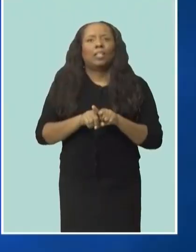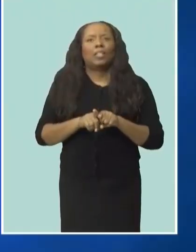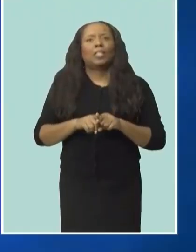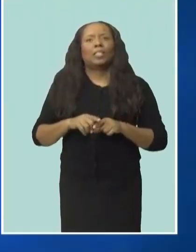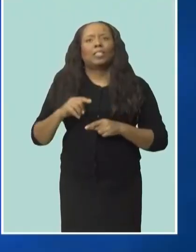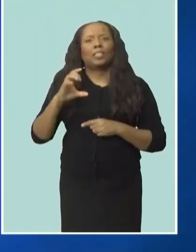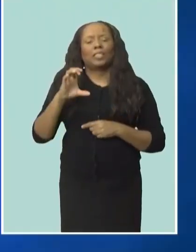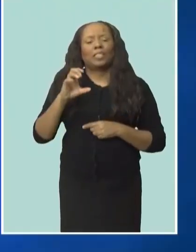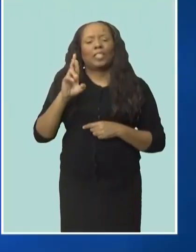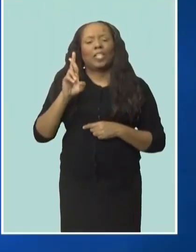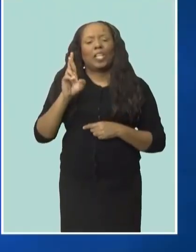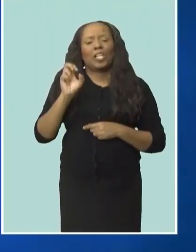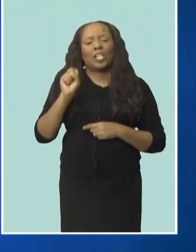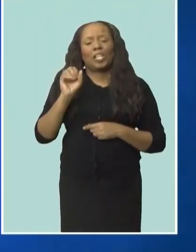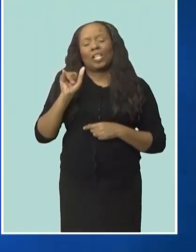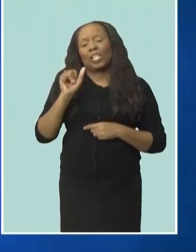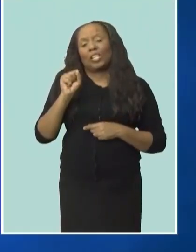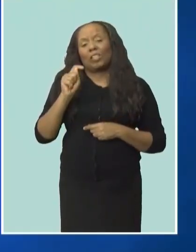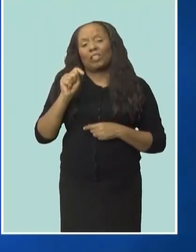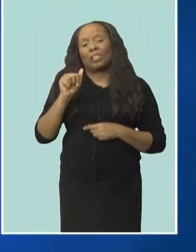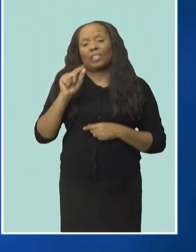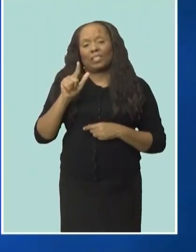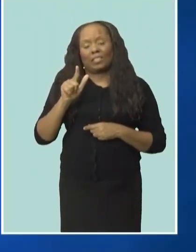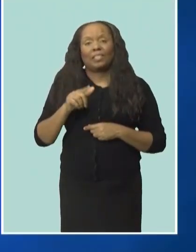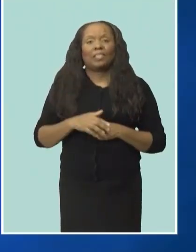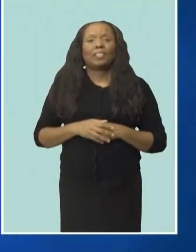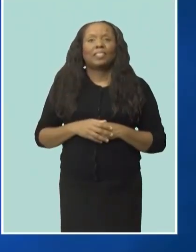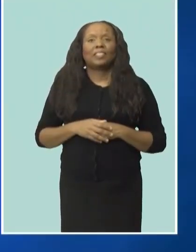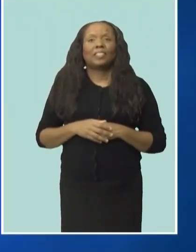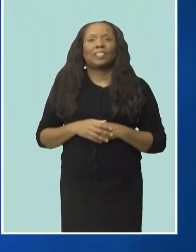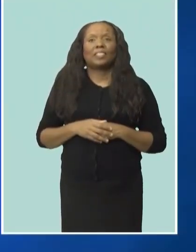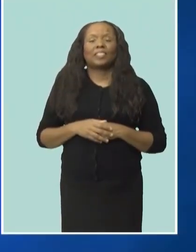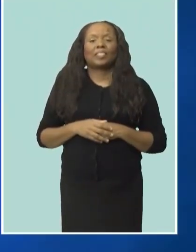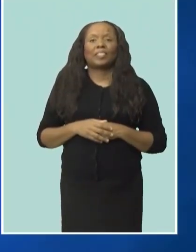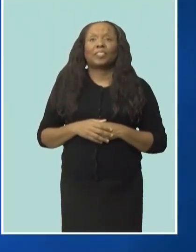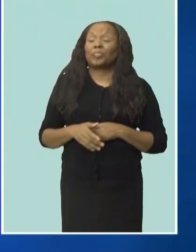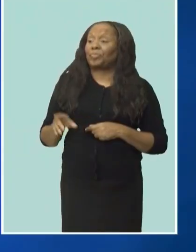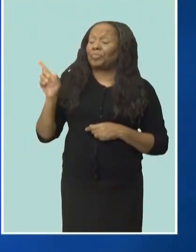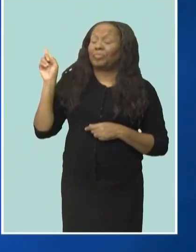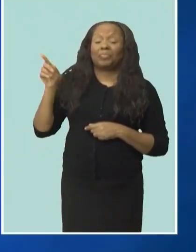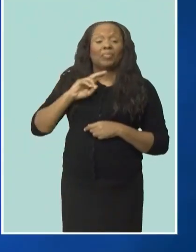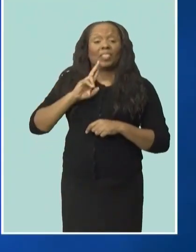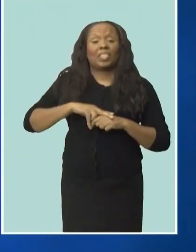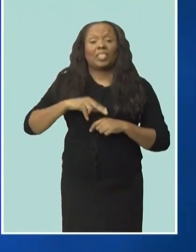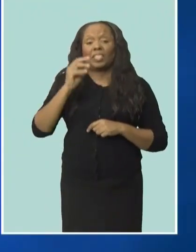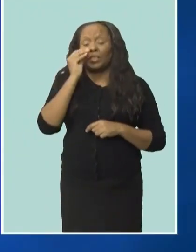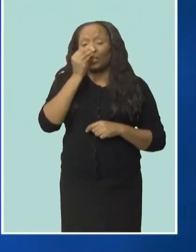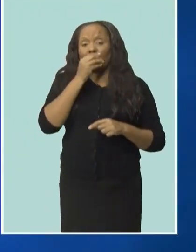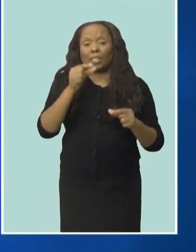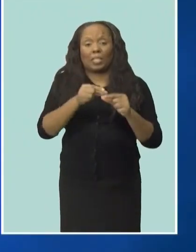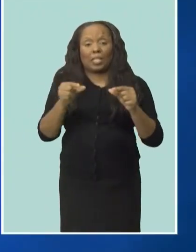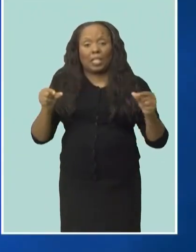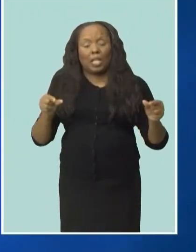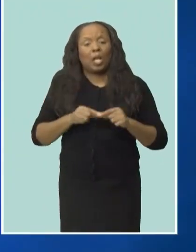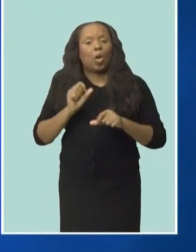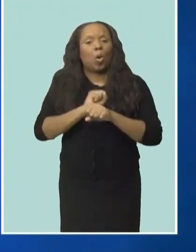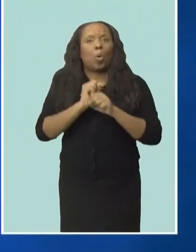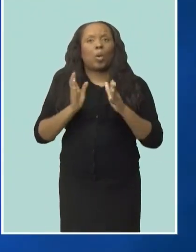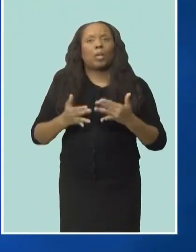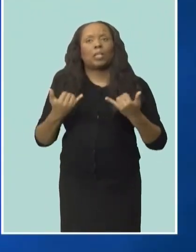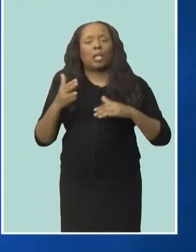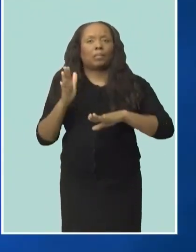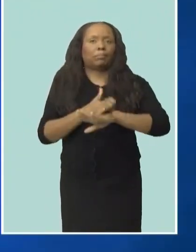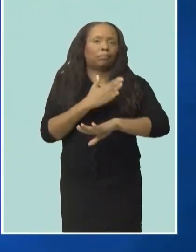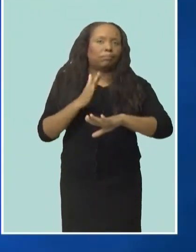We gotta watch out for Crystal coming speckles. And over at the National Botanical Gardens, workers were still putting the final touches